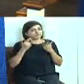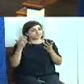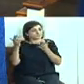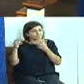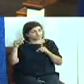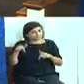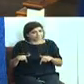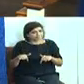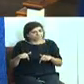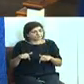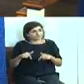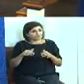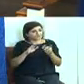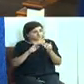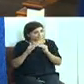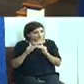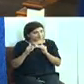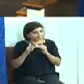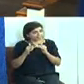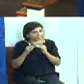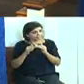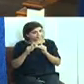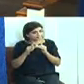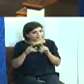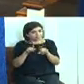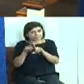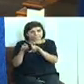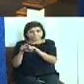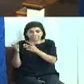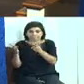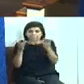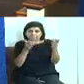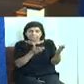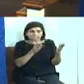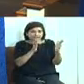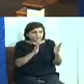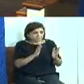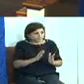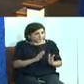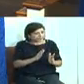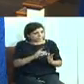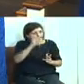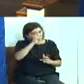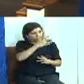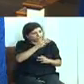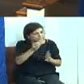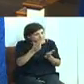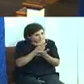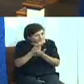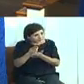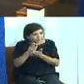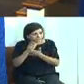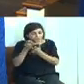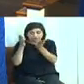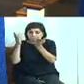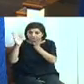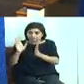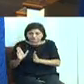a bearer of wisdom and truth, a minister of sacraments and